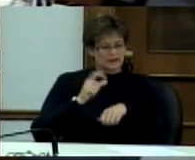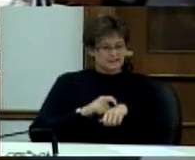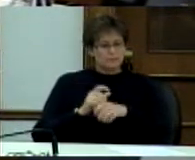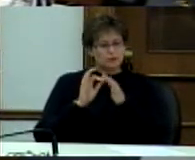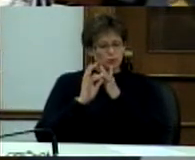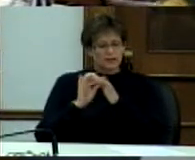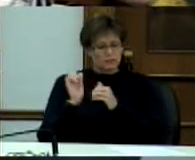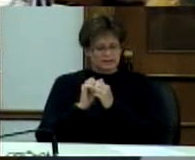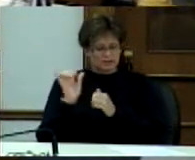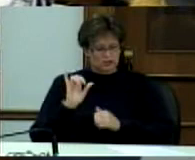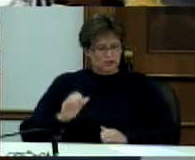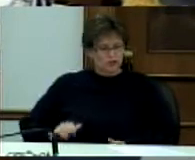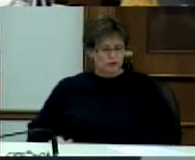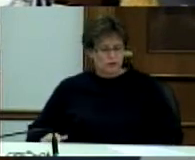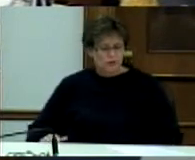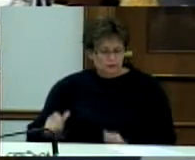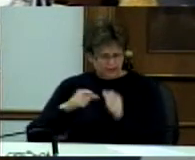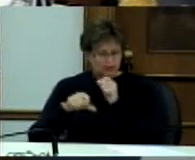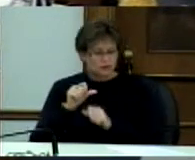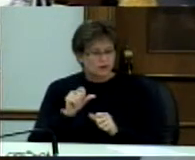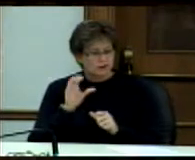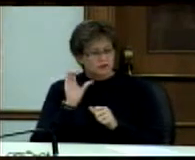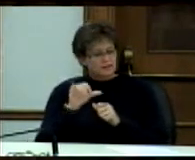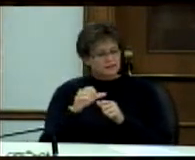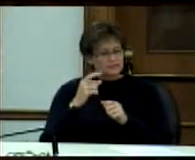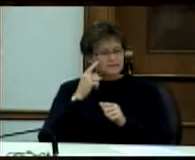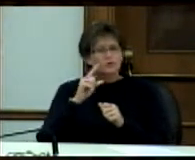other. This is the